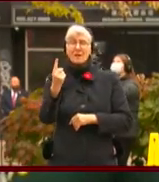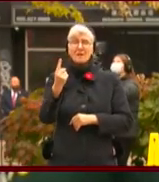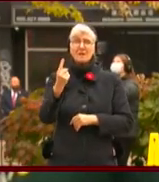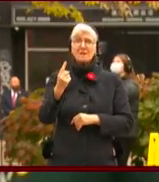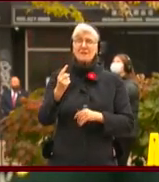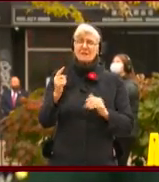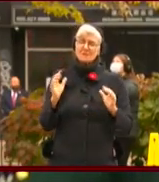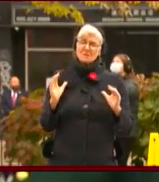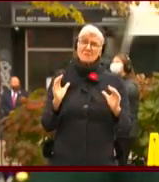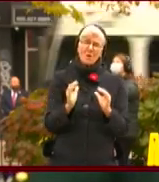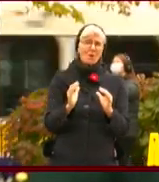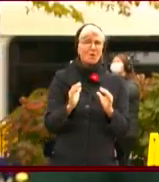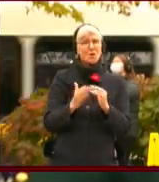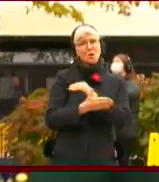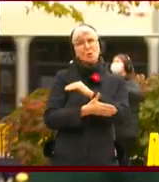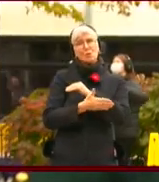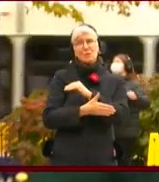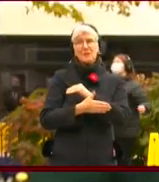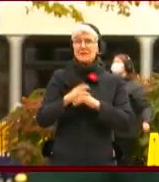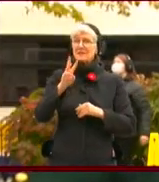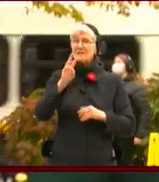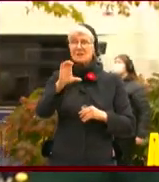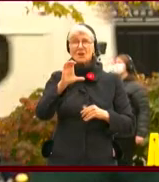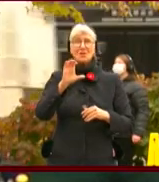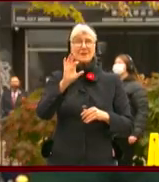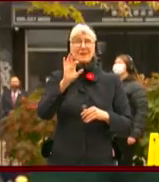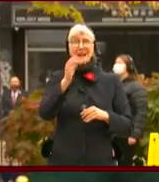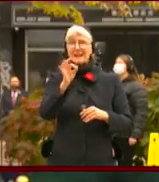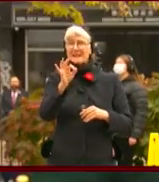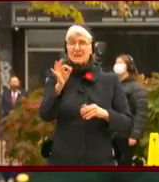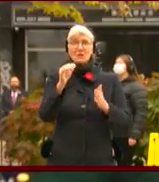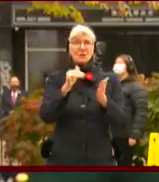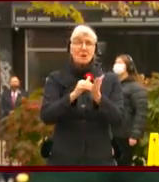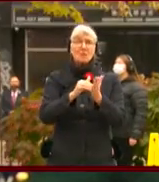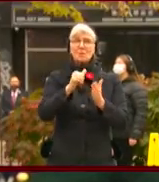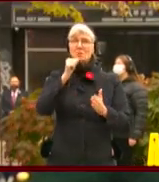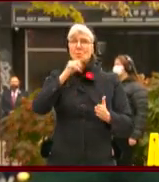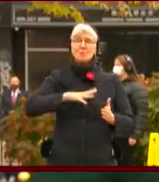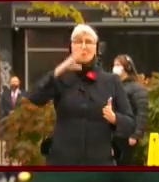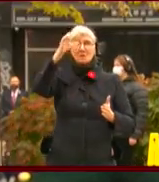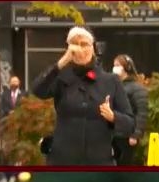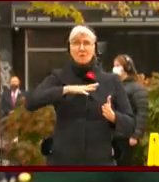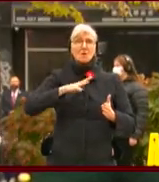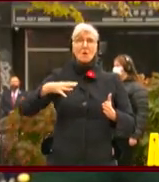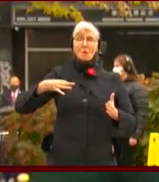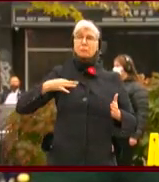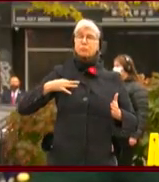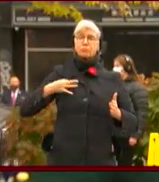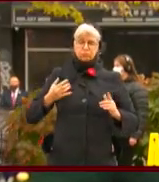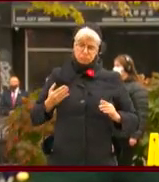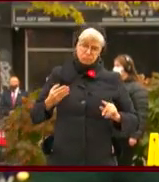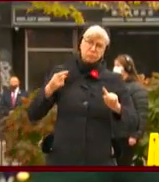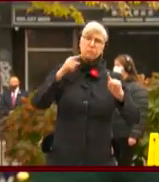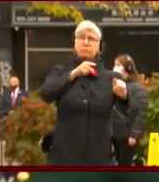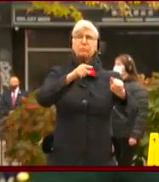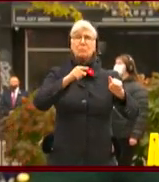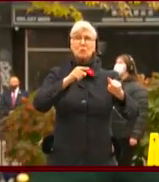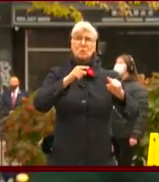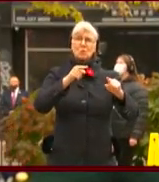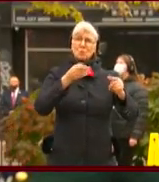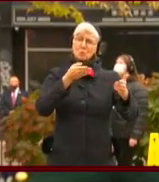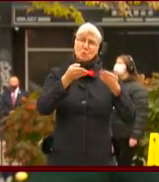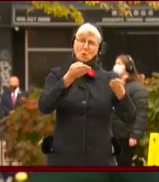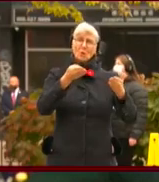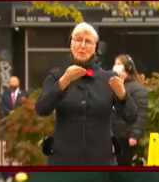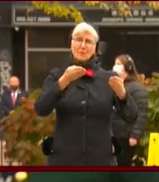small population still, over 619,000 men and women voluntarily enlisted for service. They heard